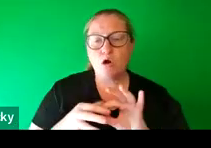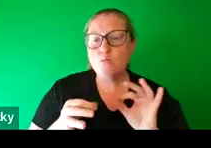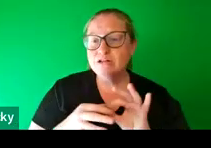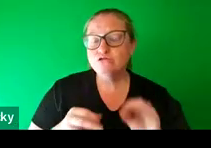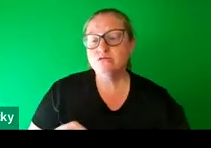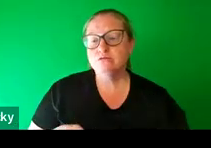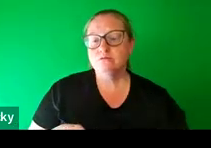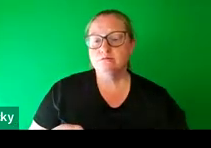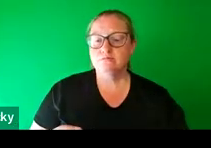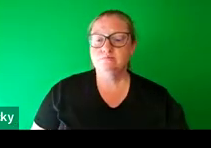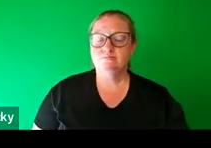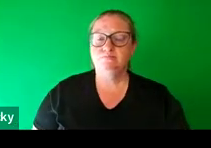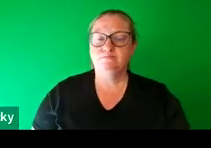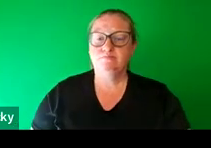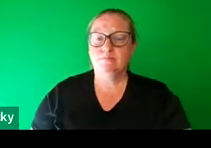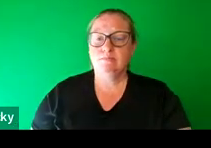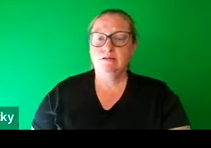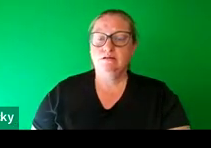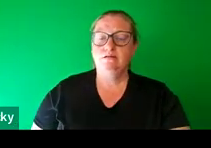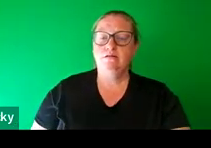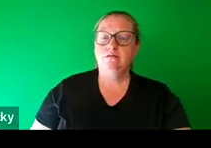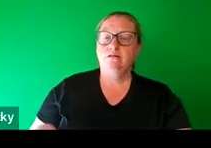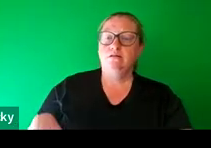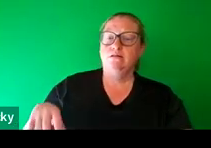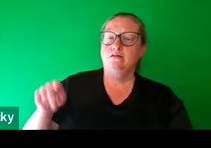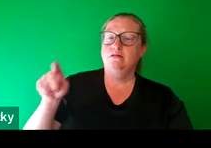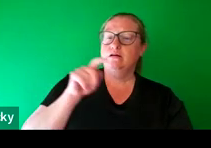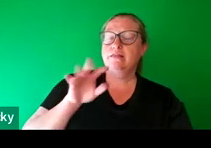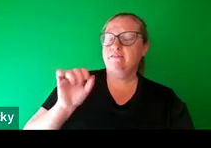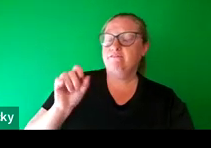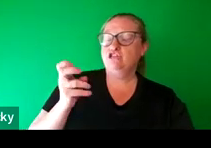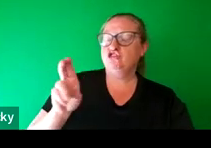Can I also ask if they have any feedback on my questions to provide them as well?